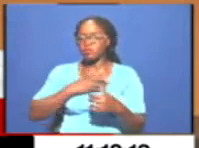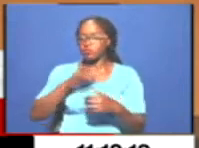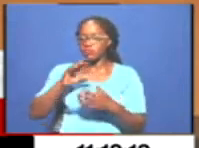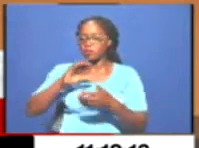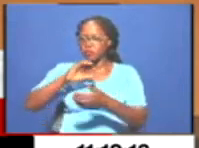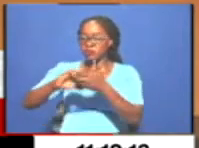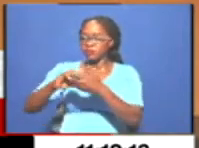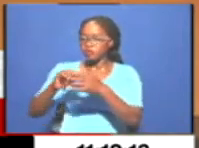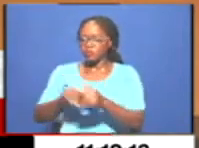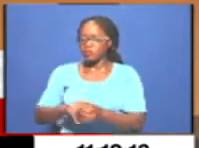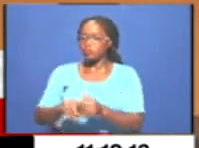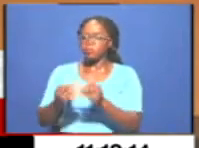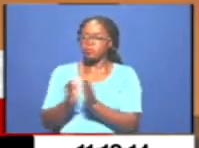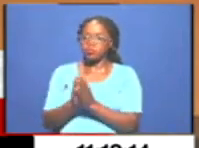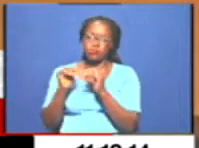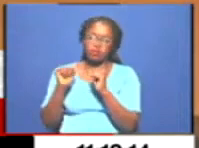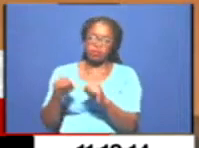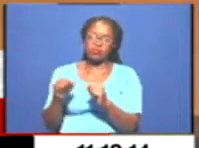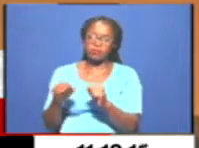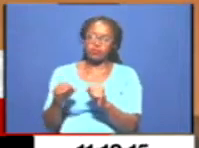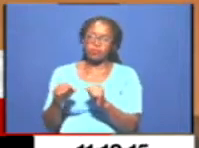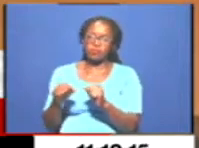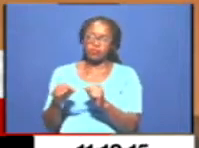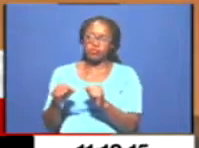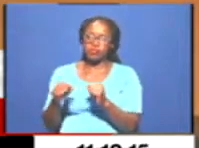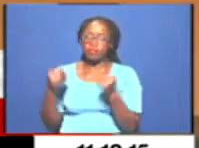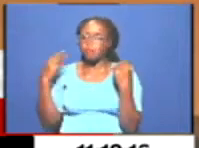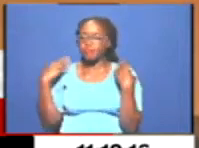to the extent possible